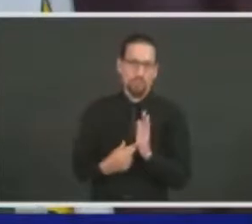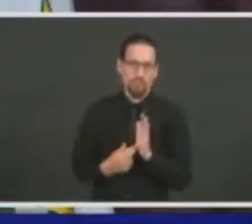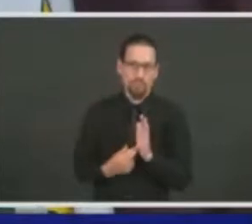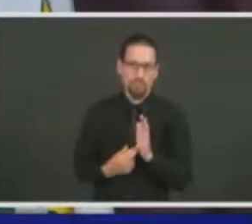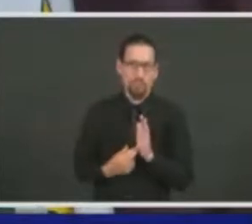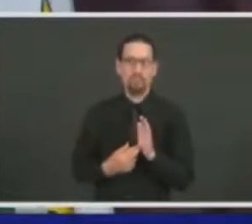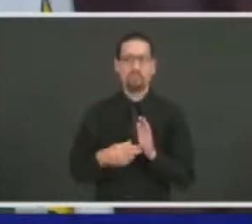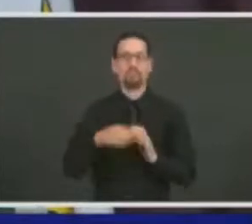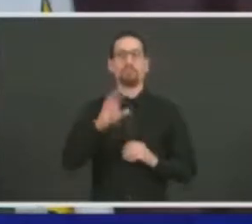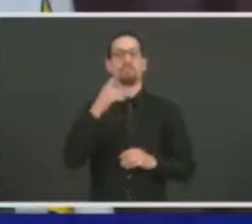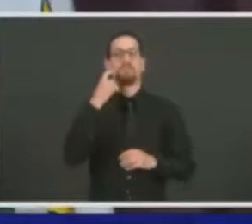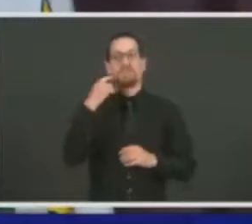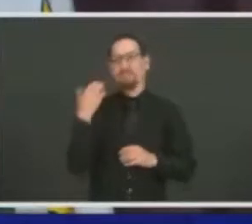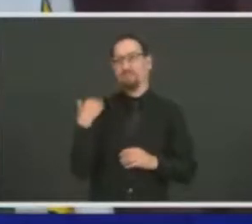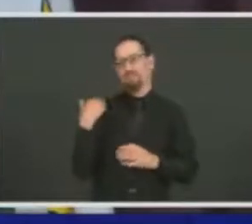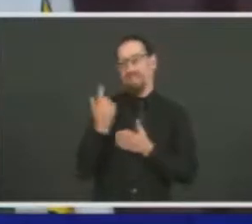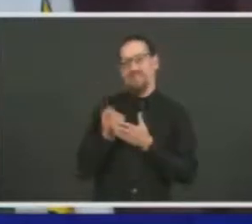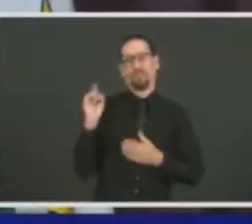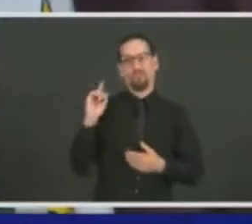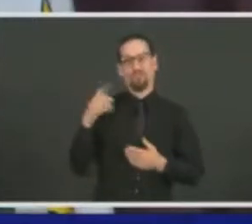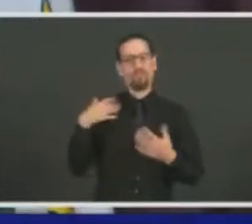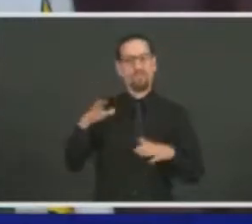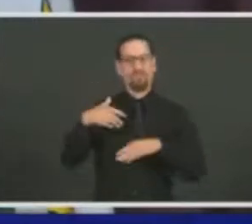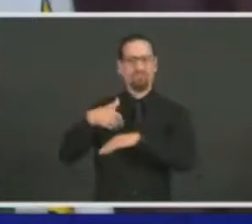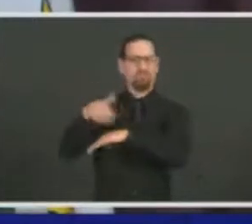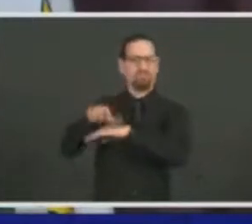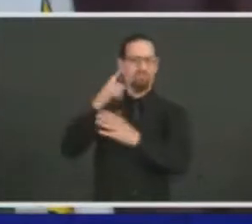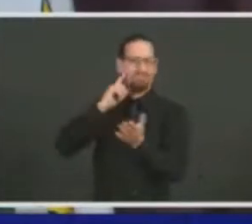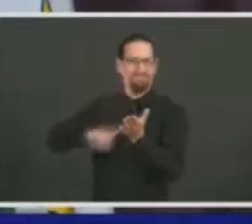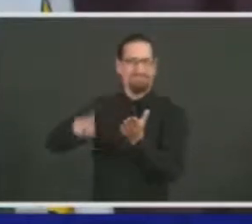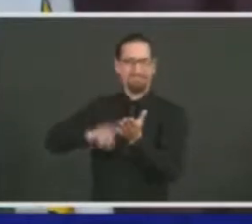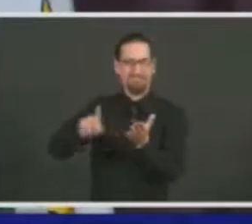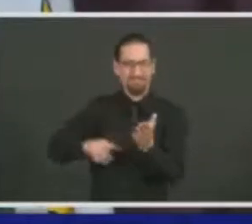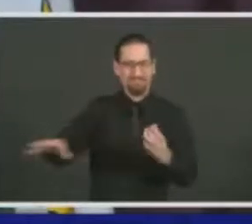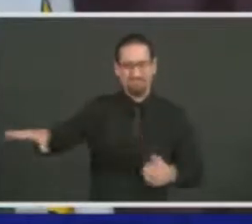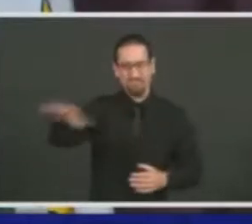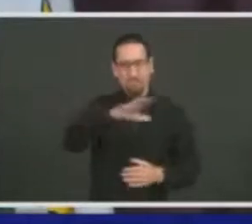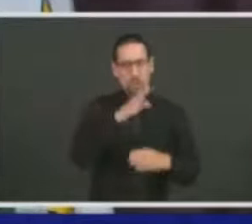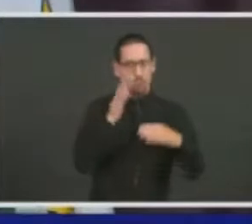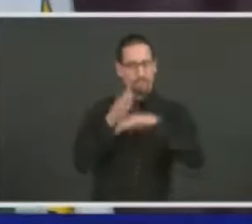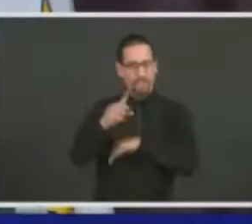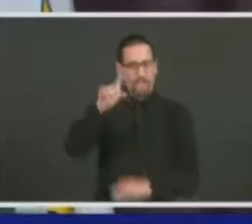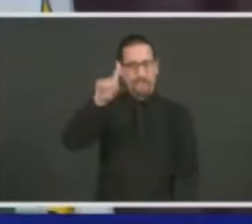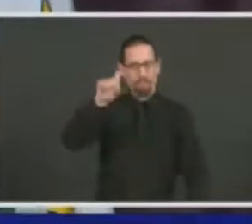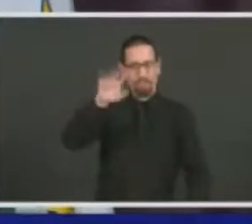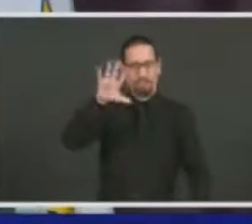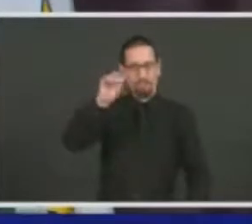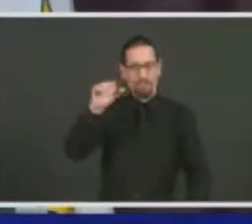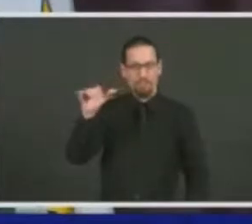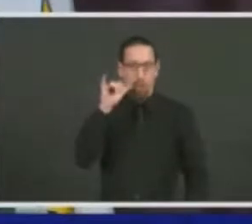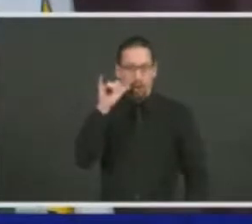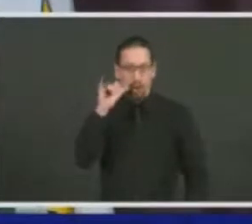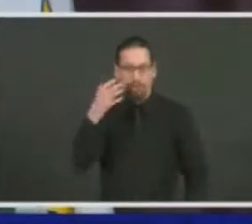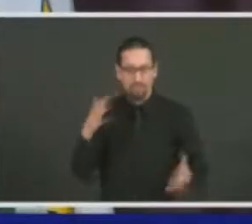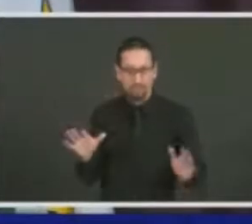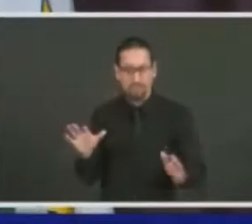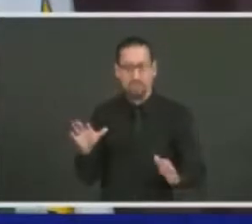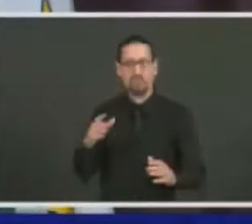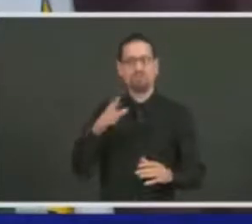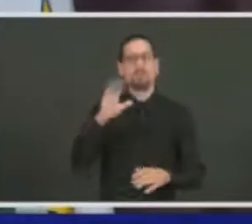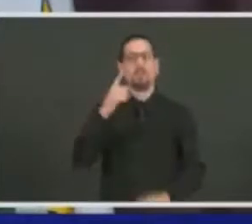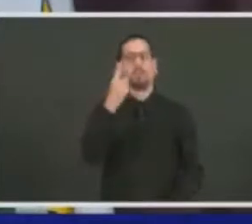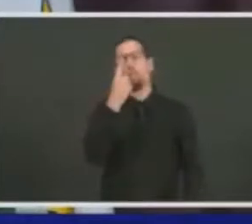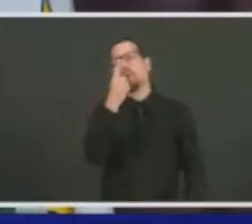didn't have sufficient separation between bartenders and customers. Over a third. A number of our inspections